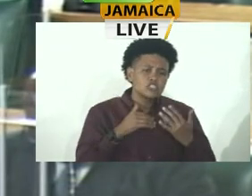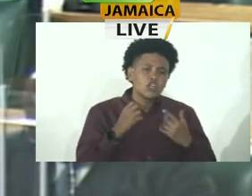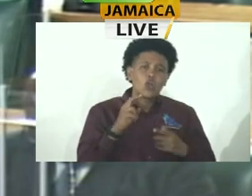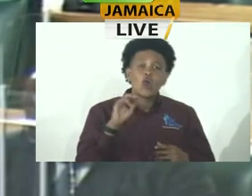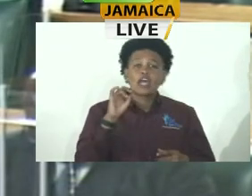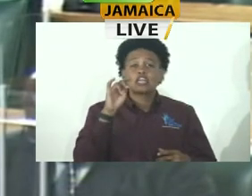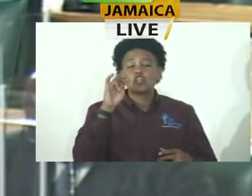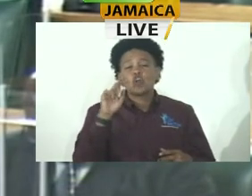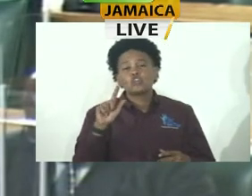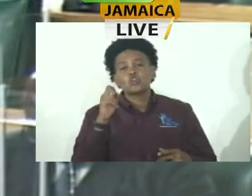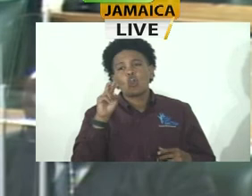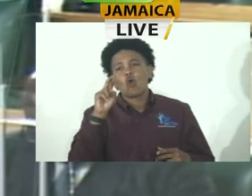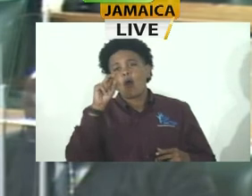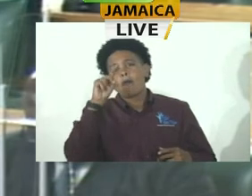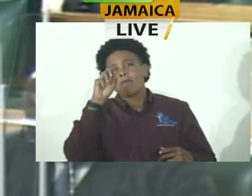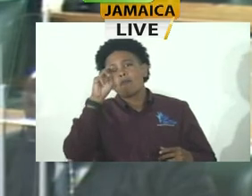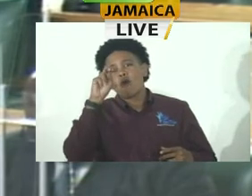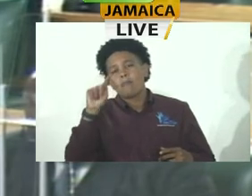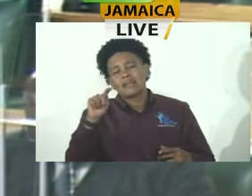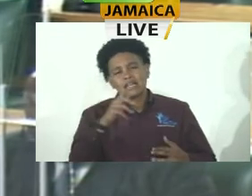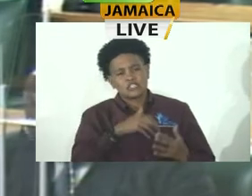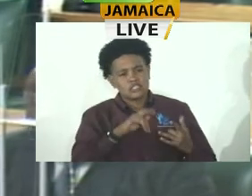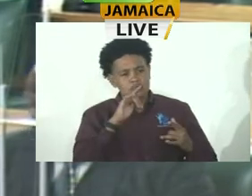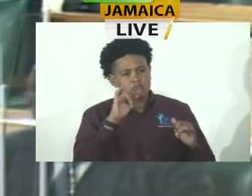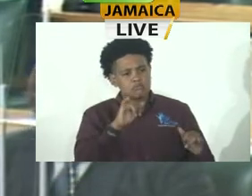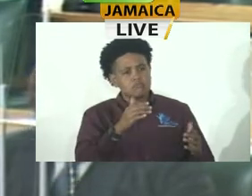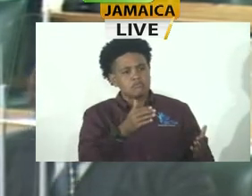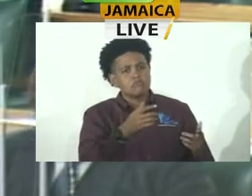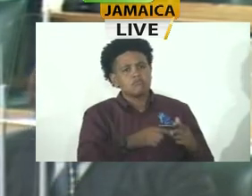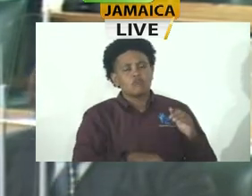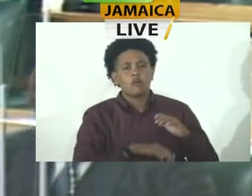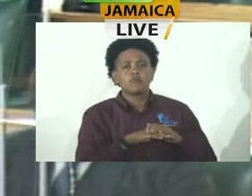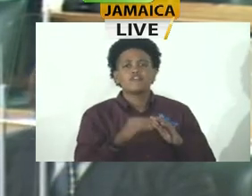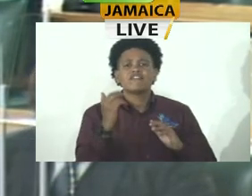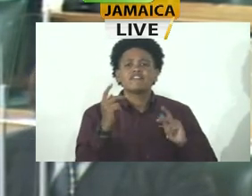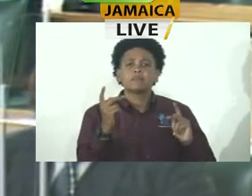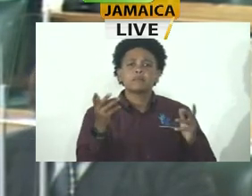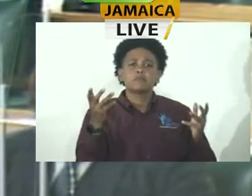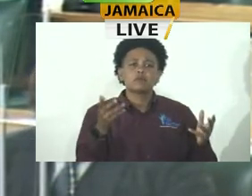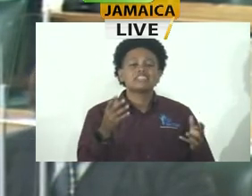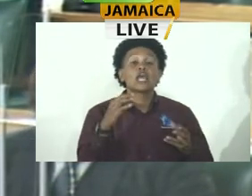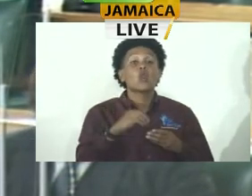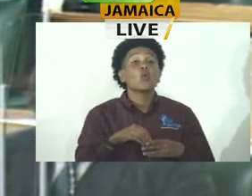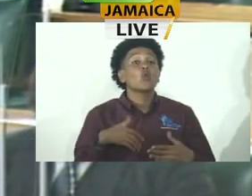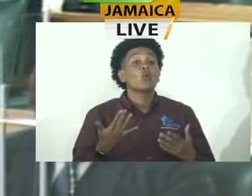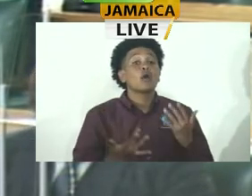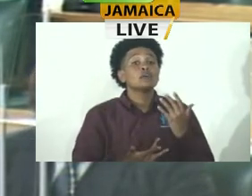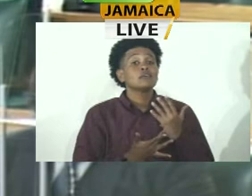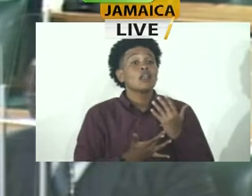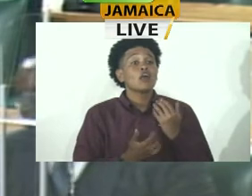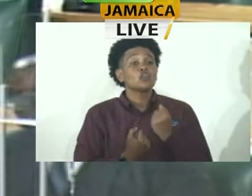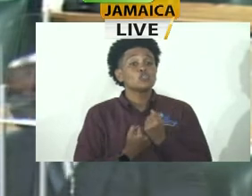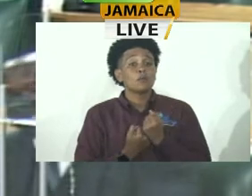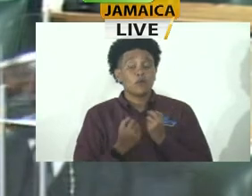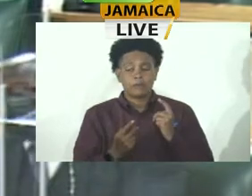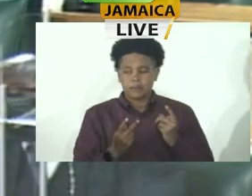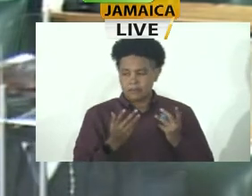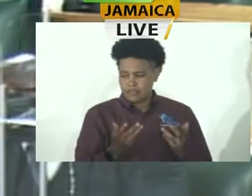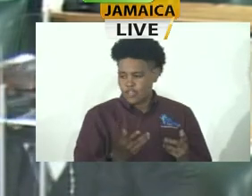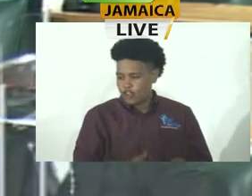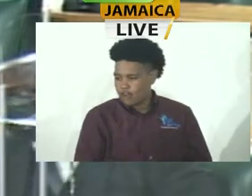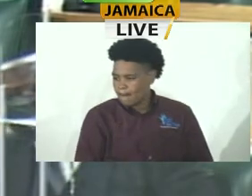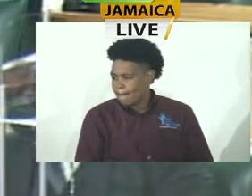societies may be held with a maximum of 15 persons present including technical support personnel